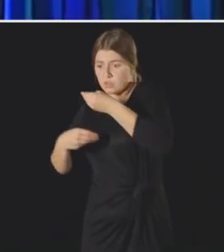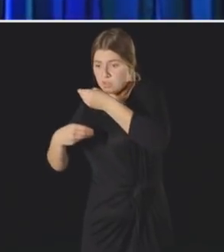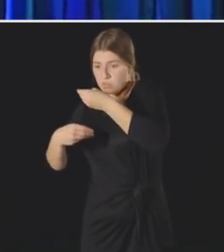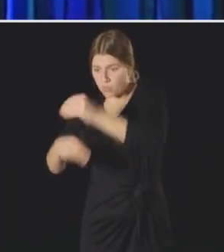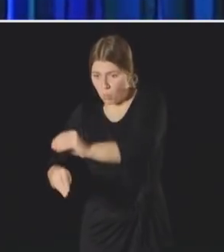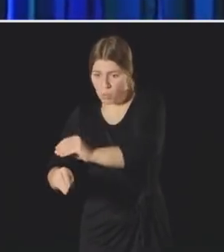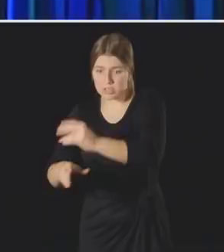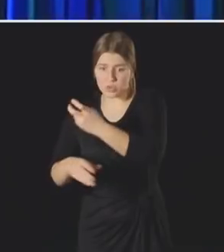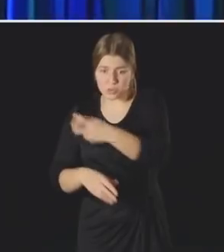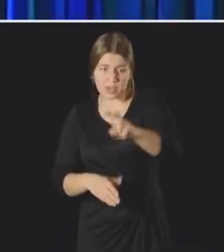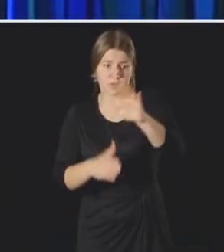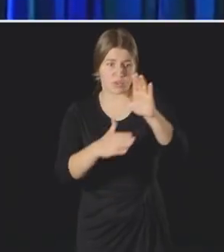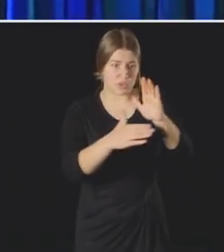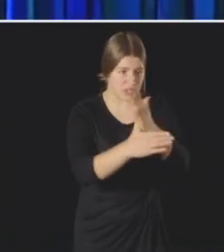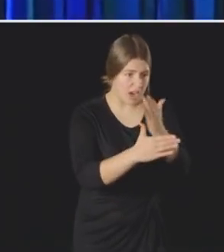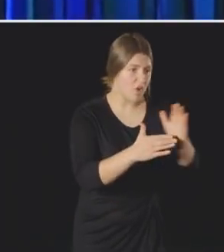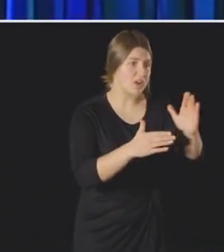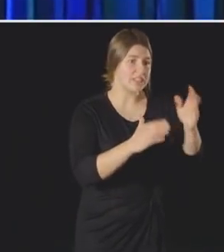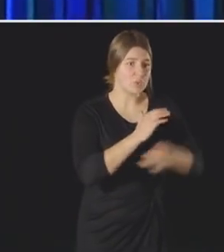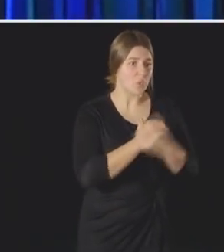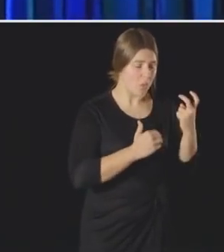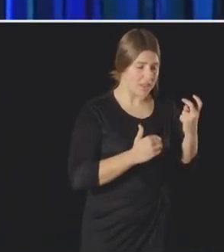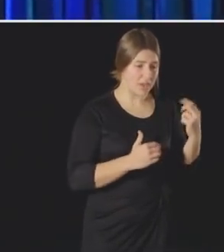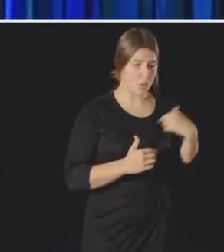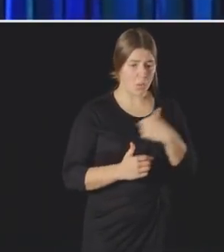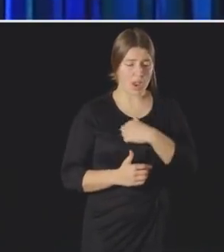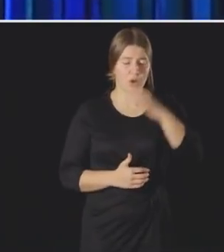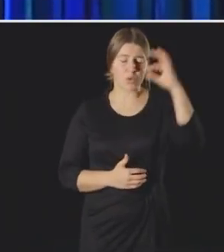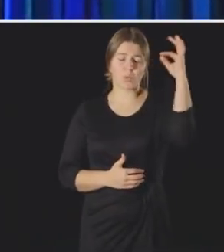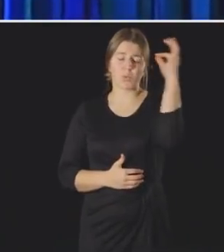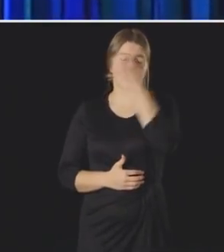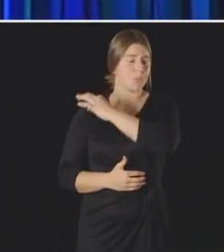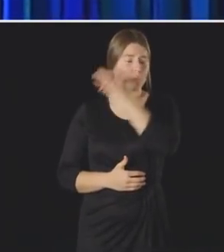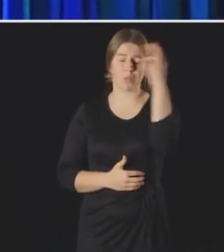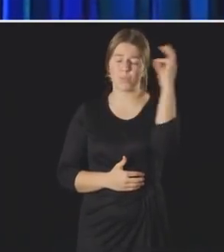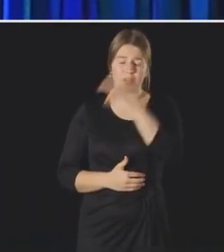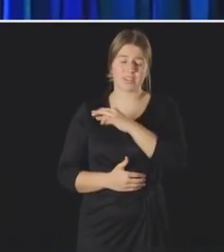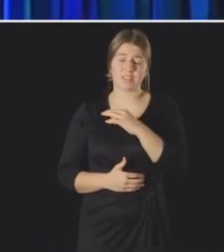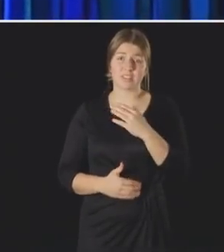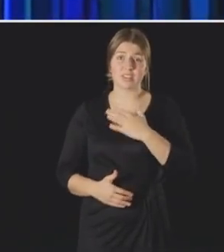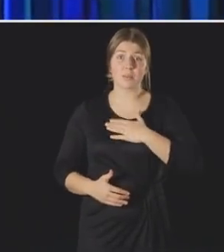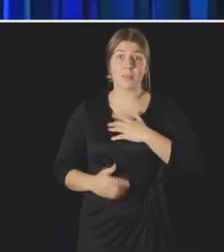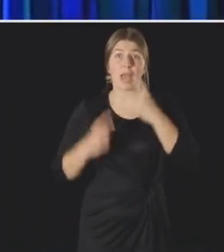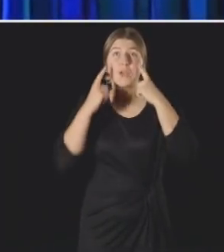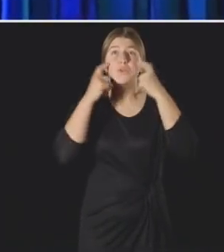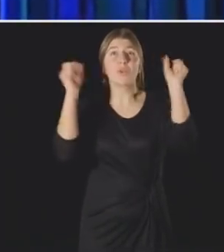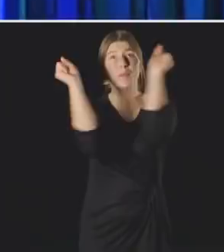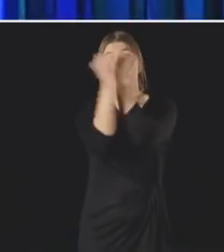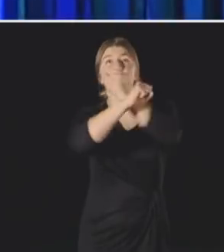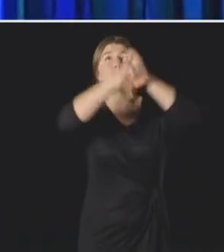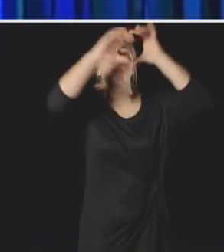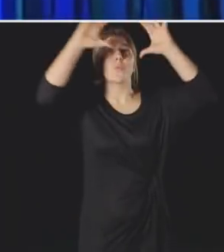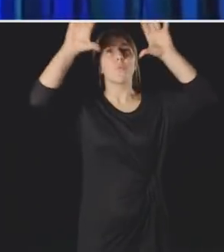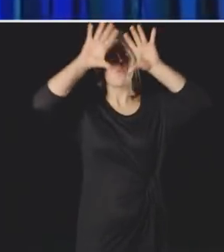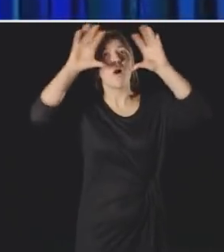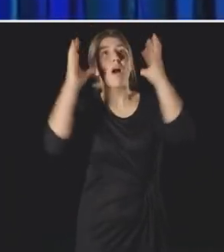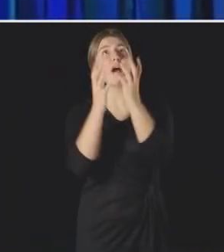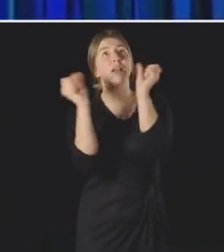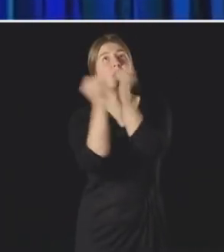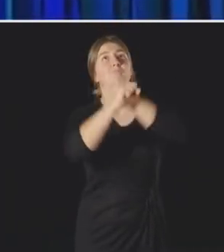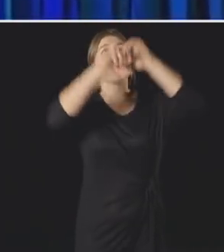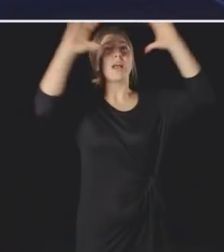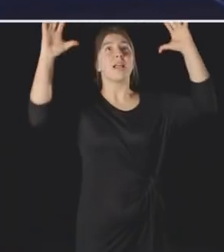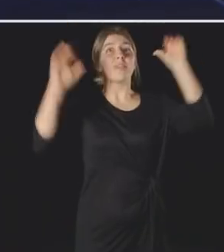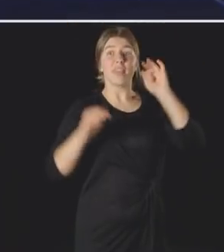management dream world, I'd advocate that the information that's collected by a device also be owned by the person who purchased that